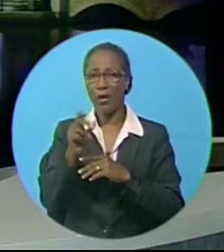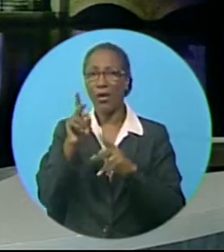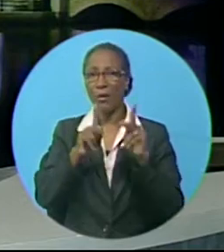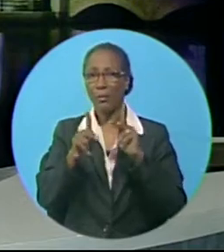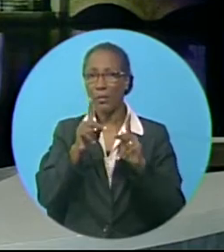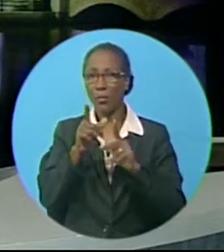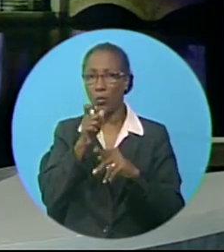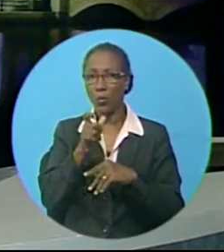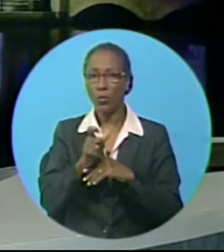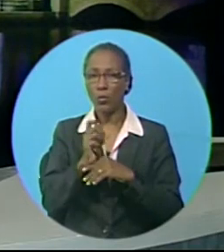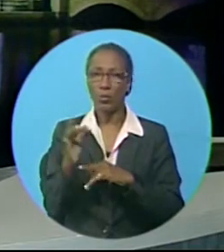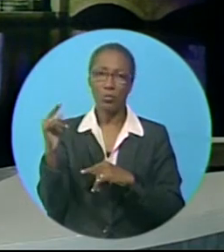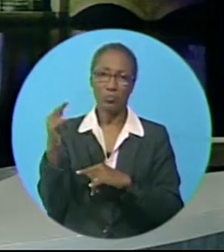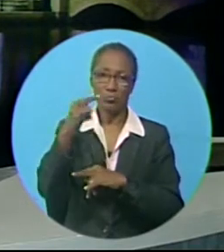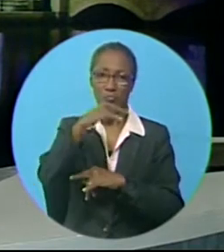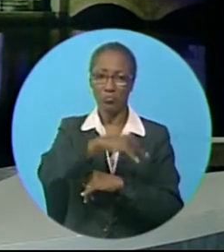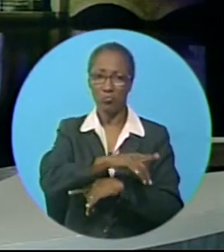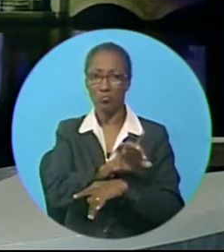illness.